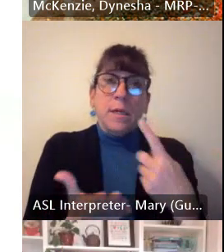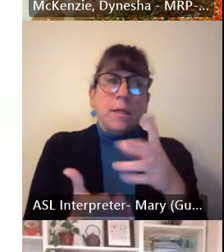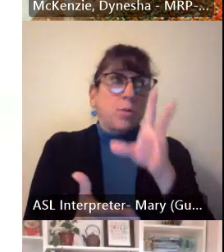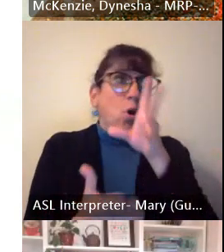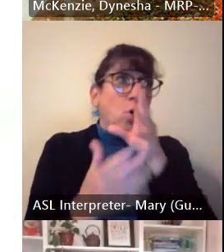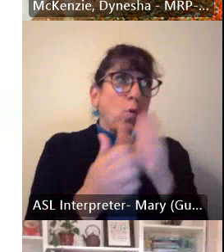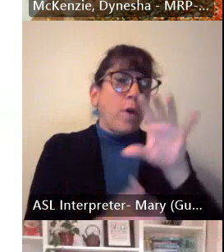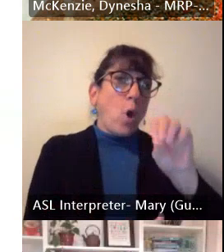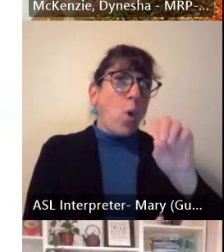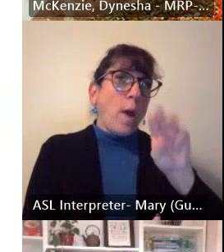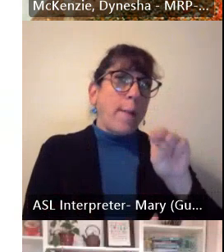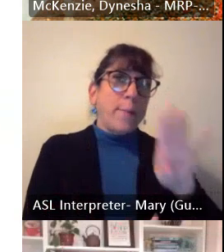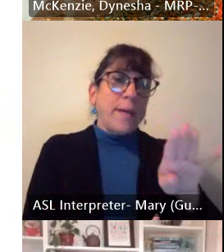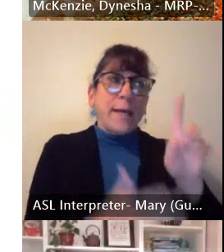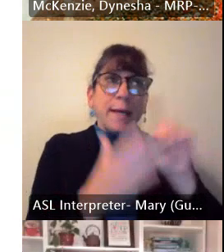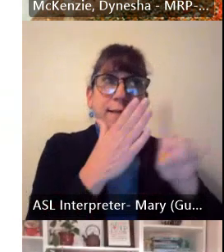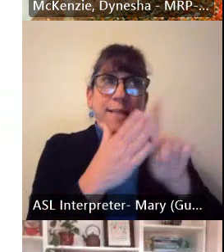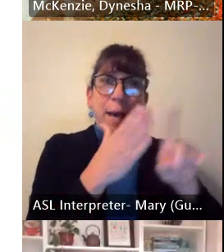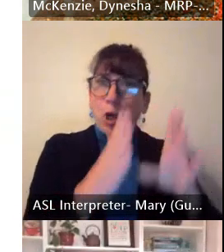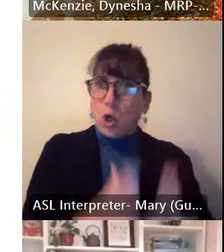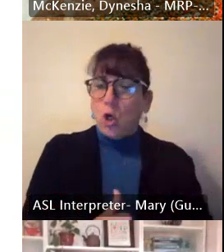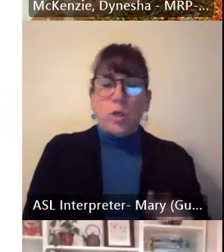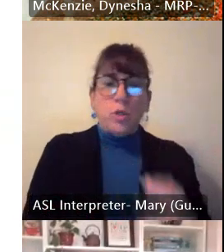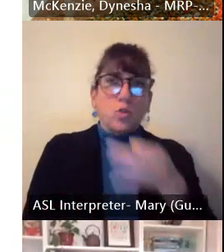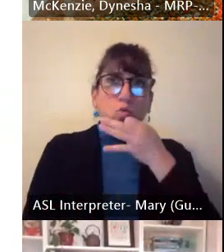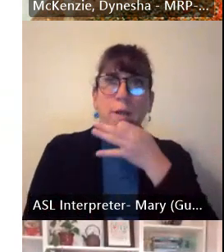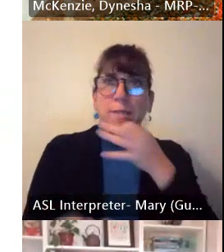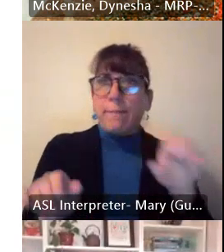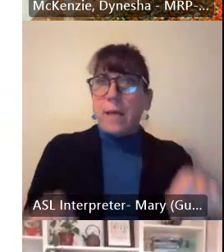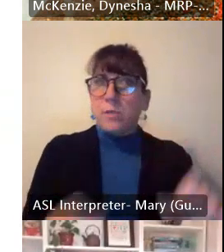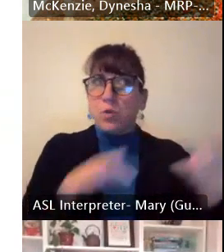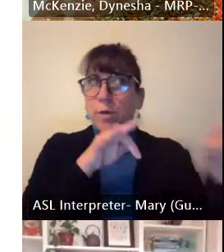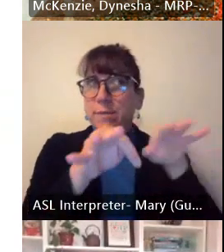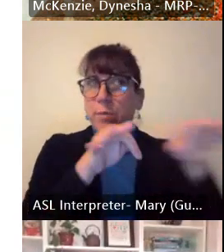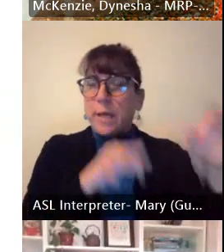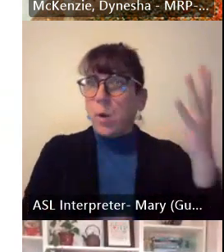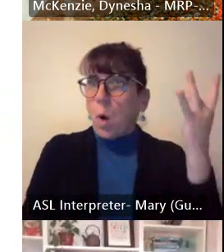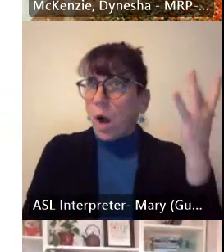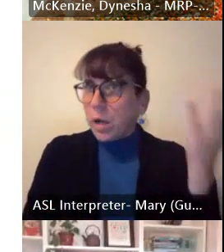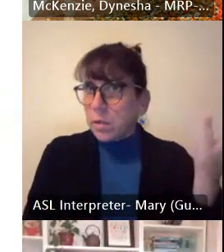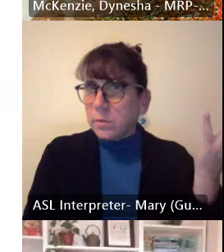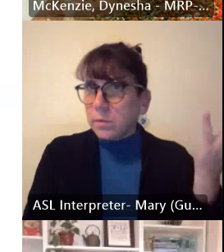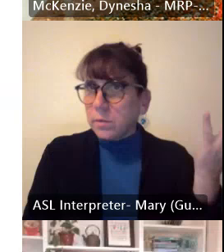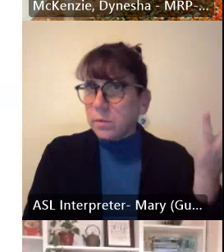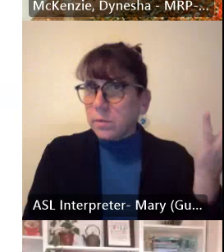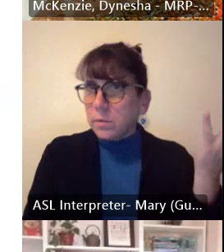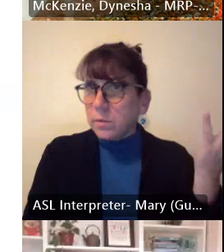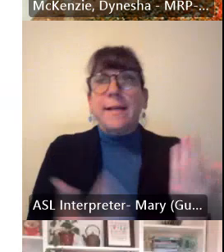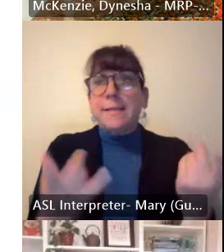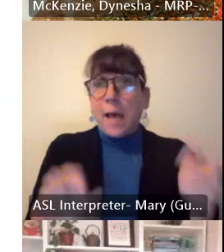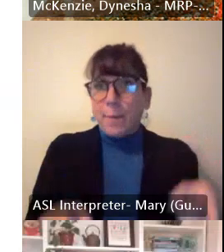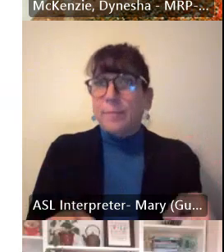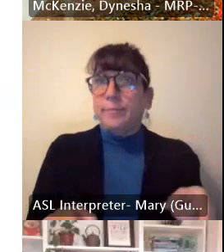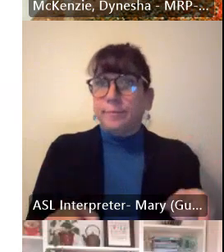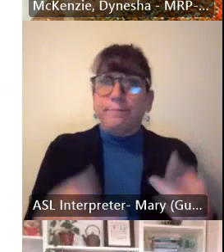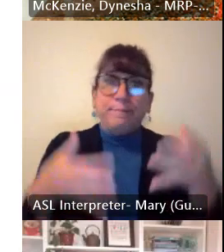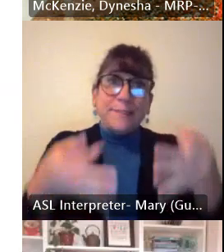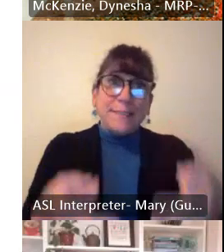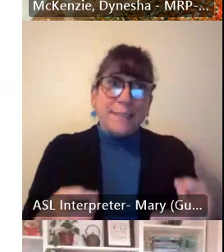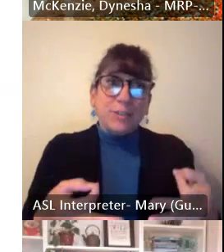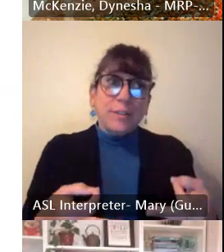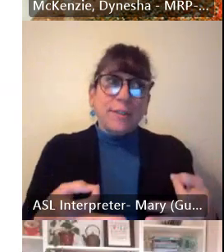as soon as possible and explain why. And I mean, things happen. Decisions get